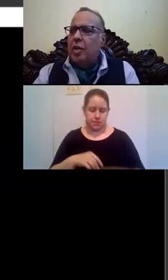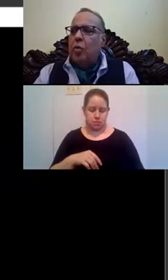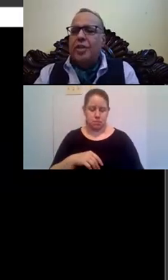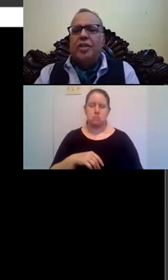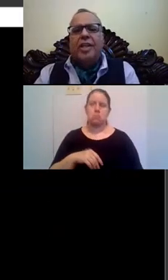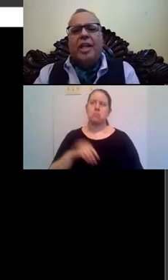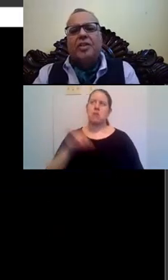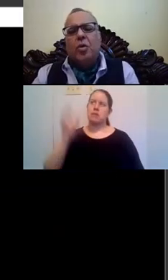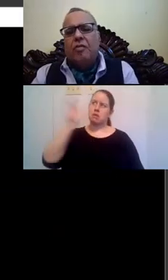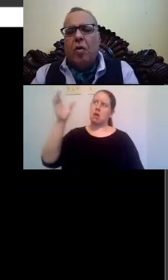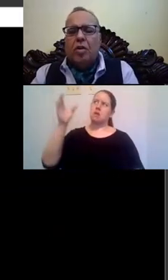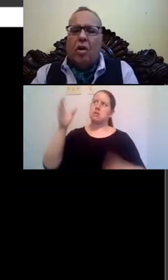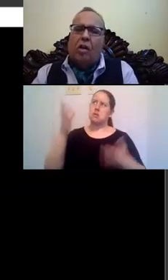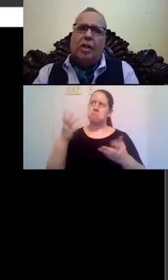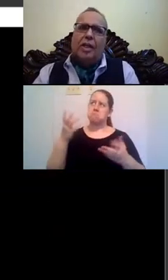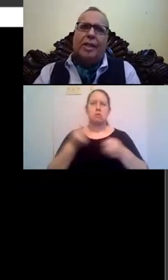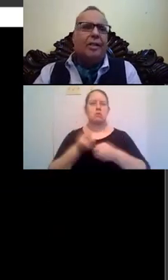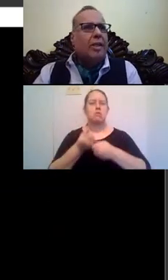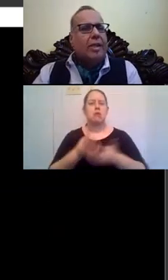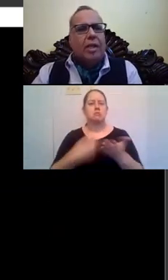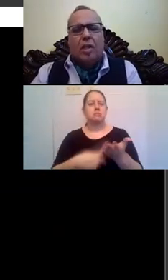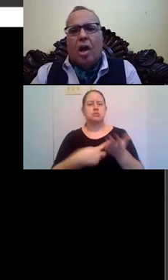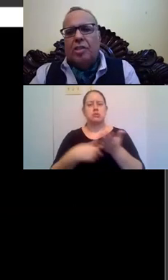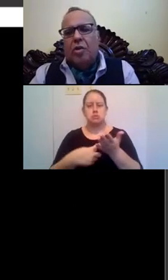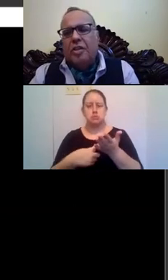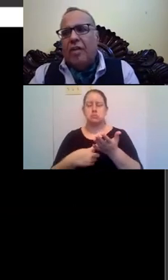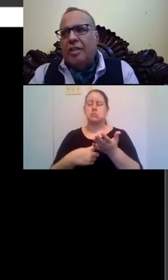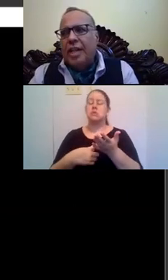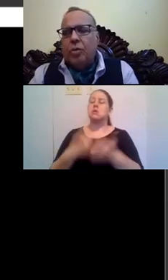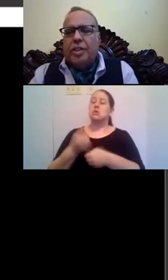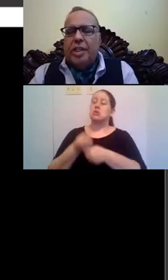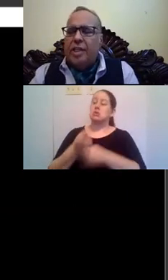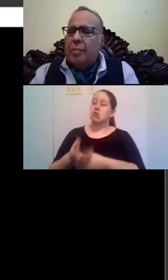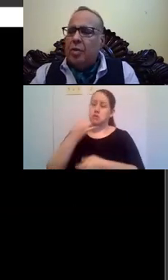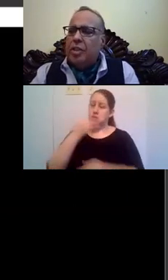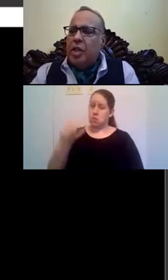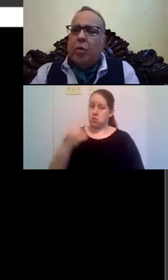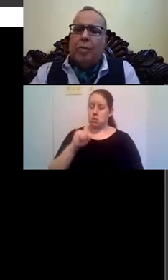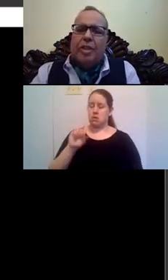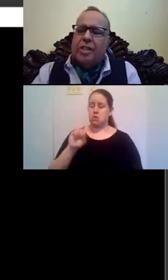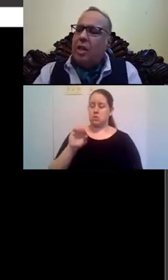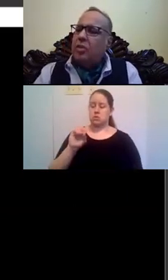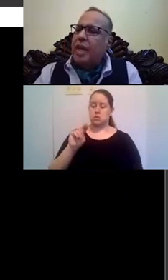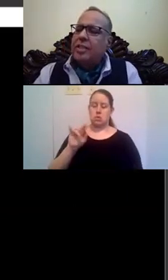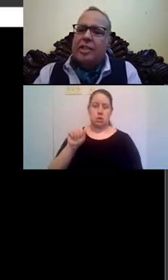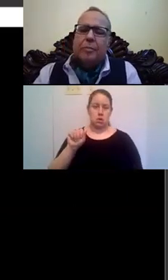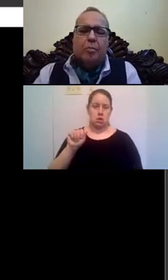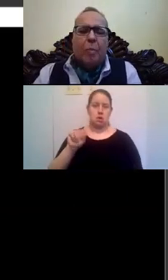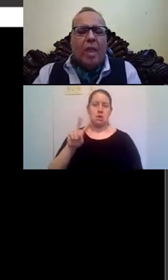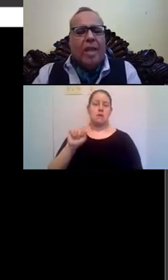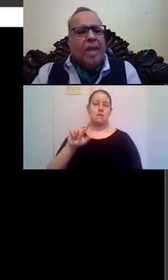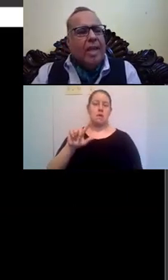discussion, which then led to a phone call. Called Sonia Valdez with TWC, who represents South